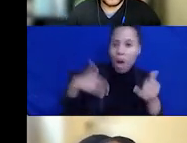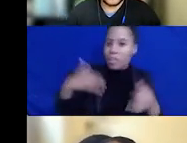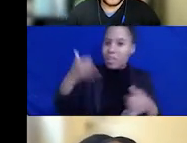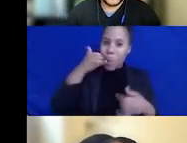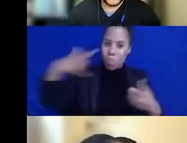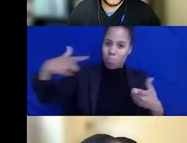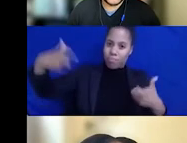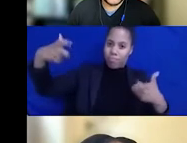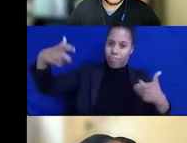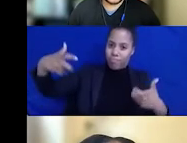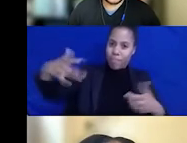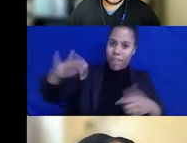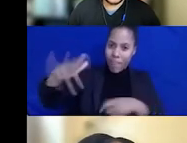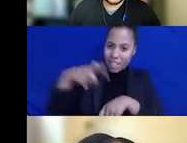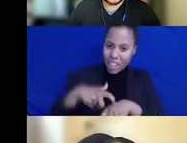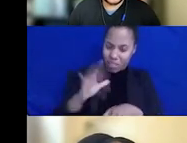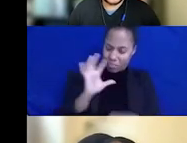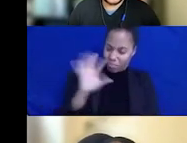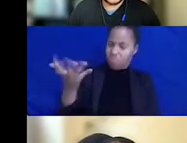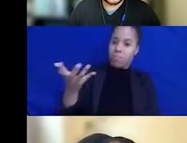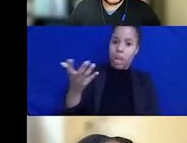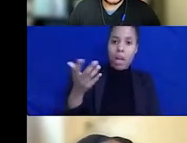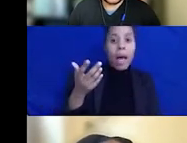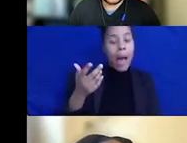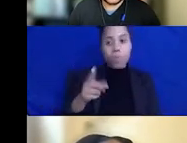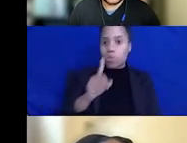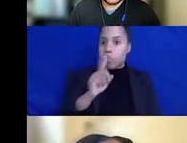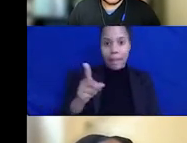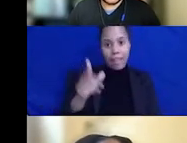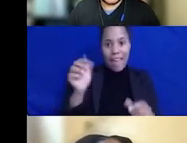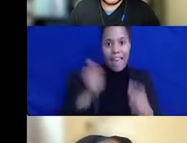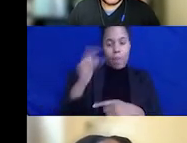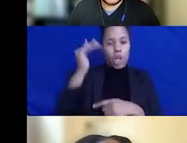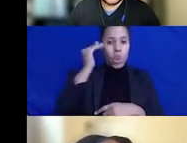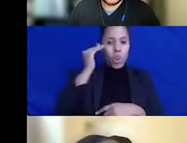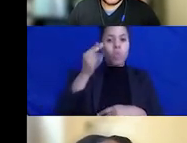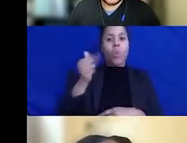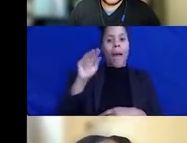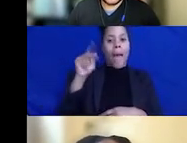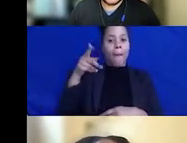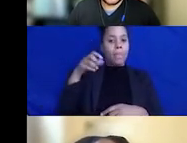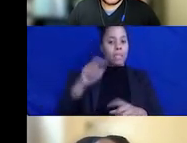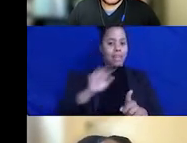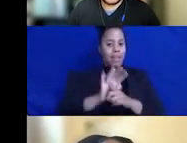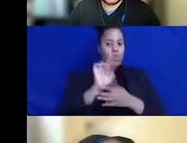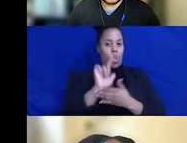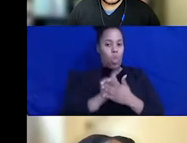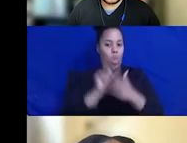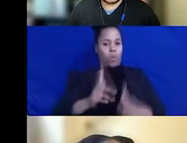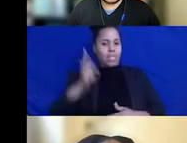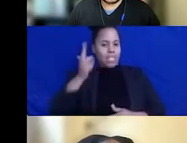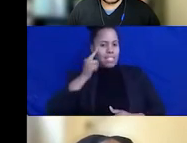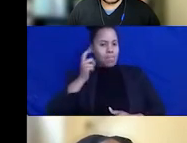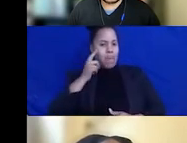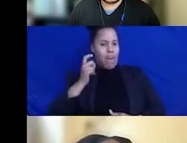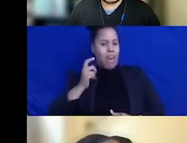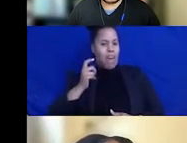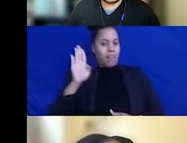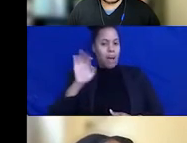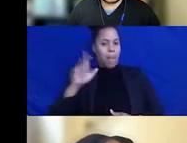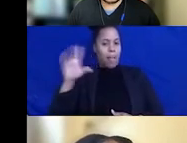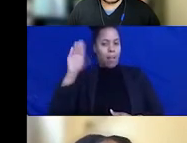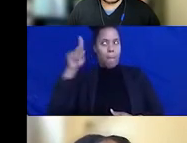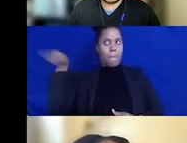at the time that even Hampton's lawyer sort of suspected that the Bell Company had actually cut off phone access at